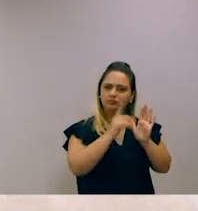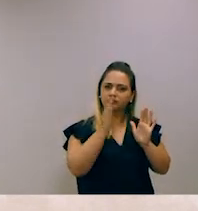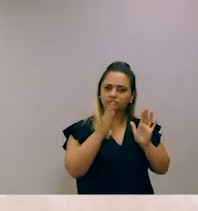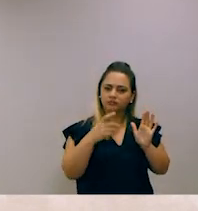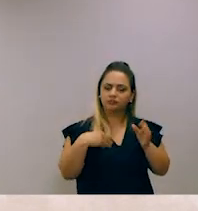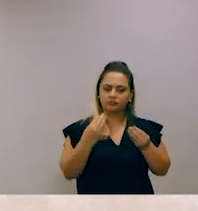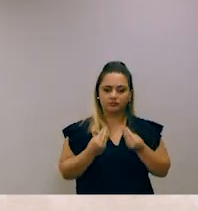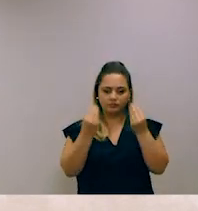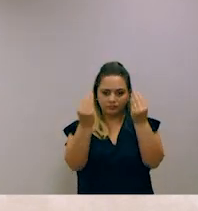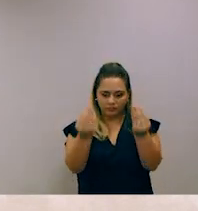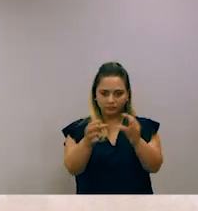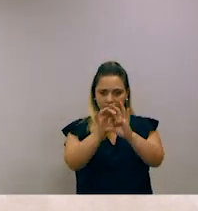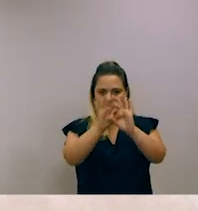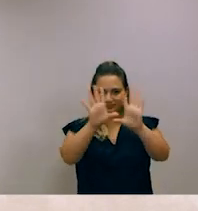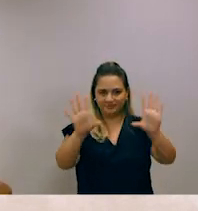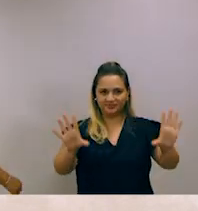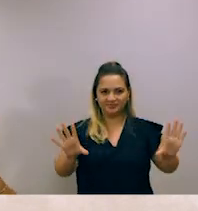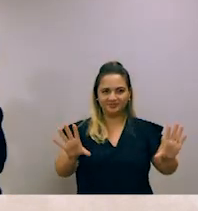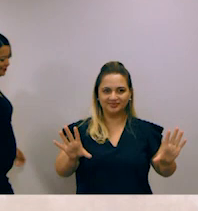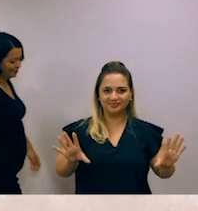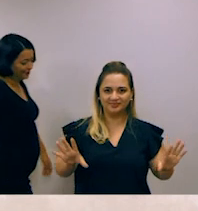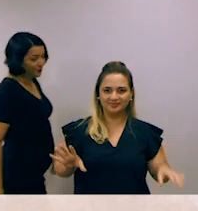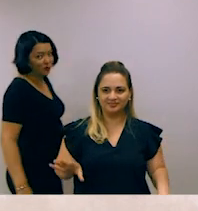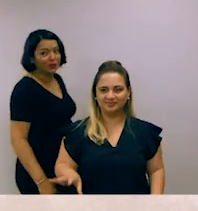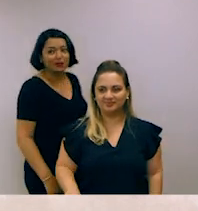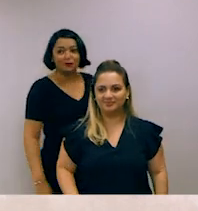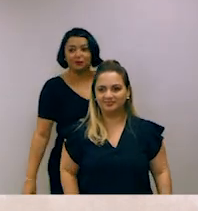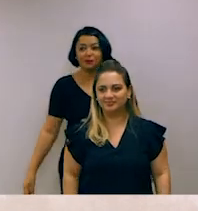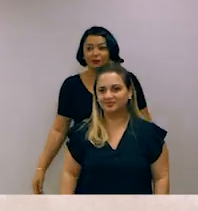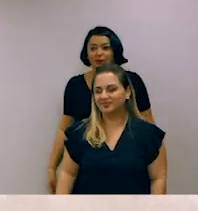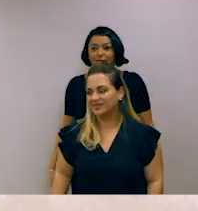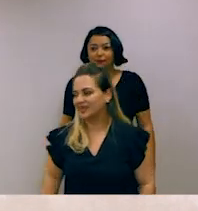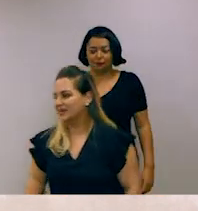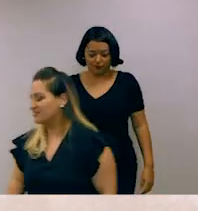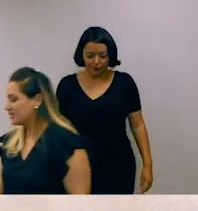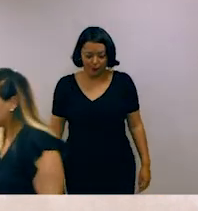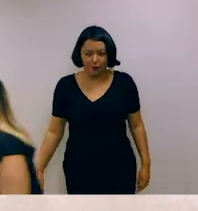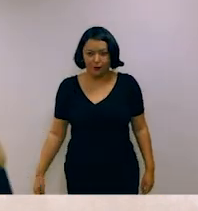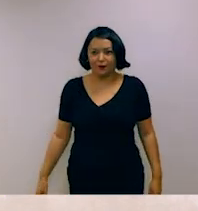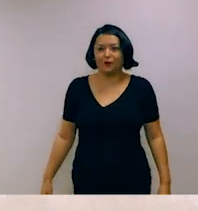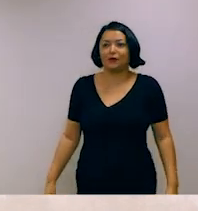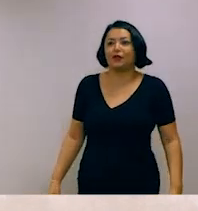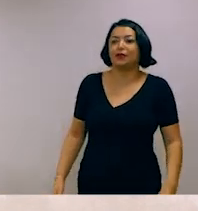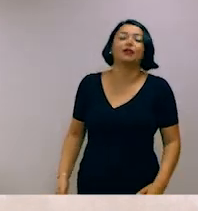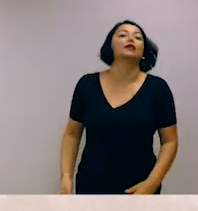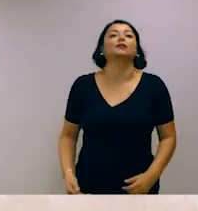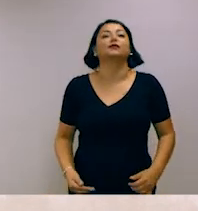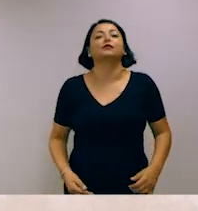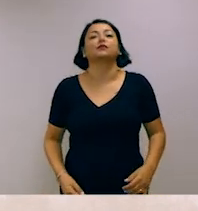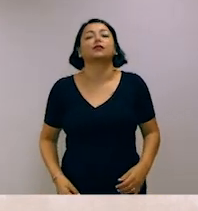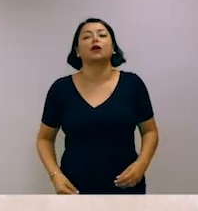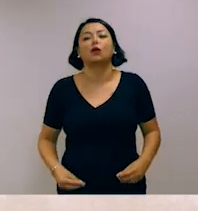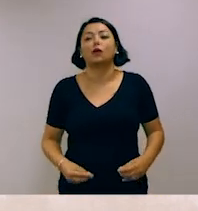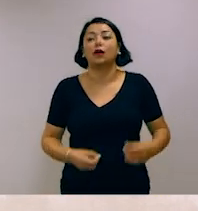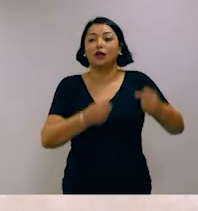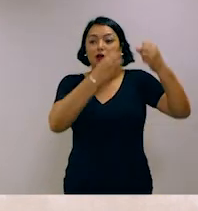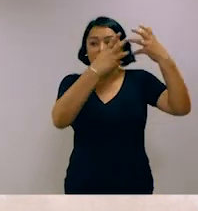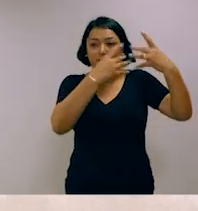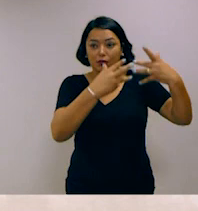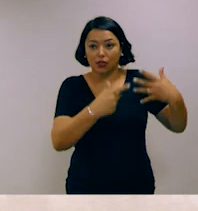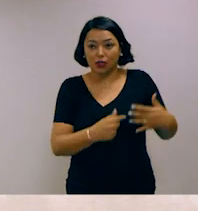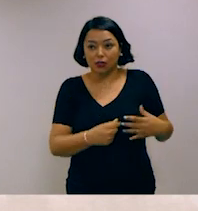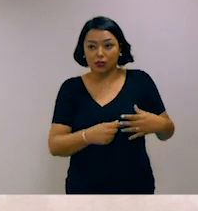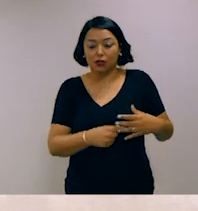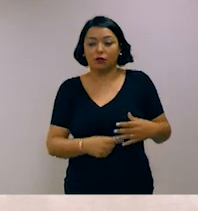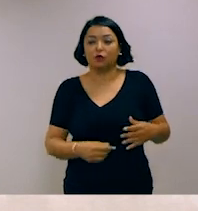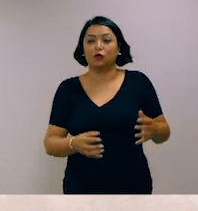being developed to make the services available at other moments. And so in the technical department, or